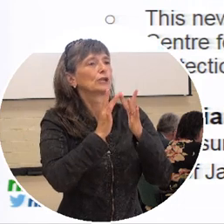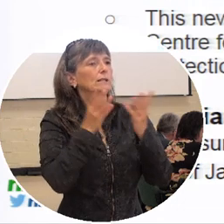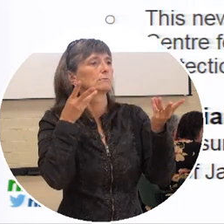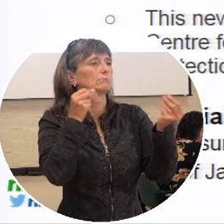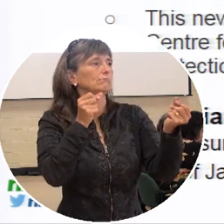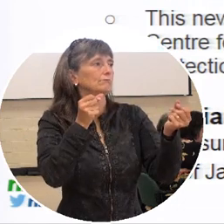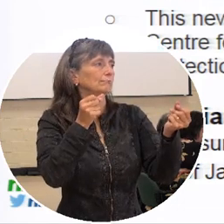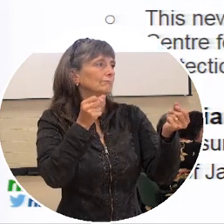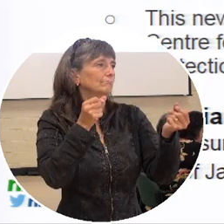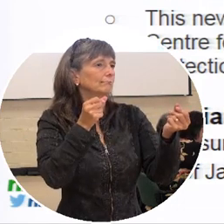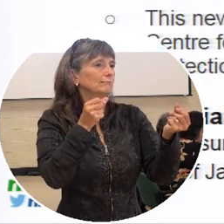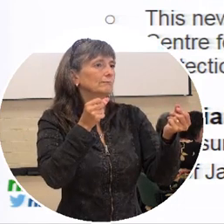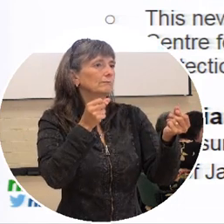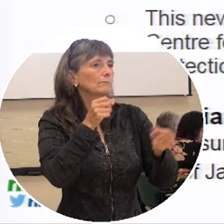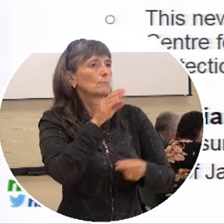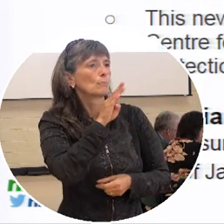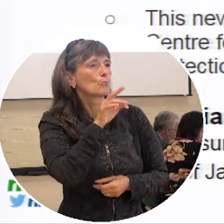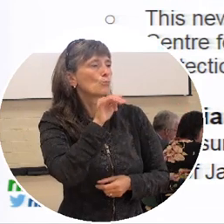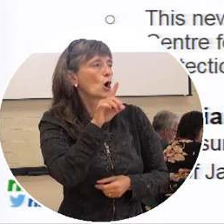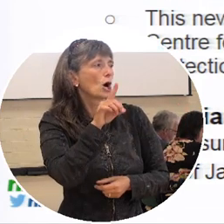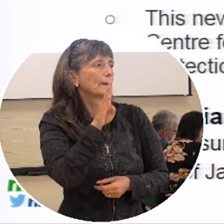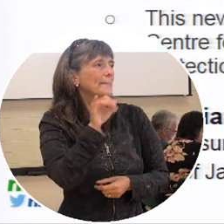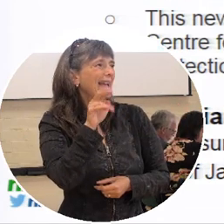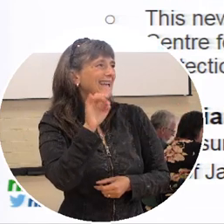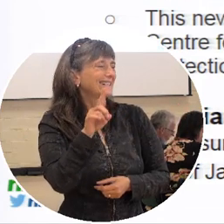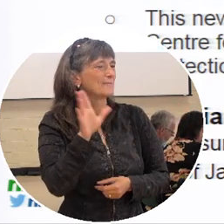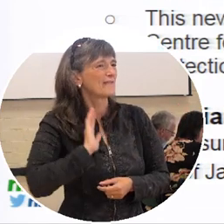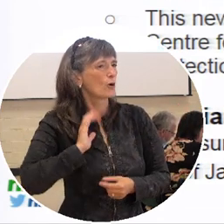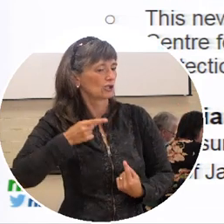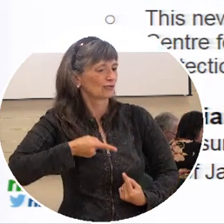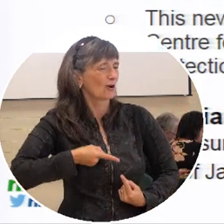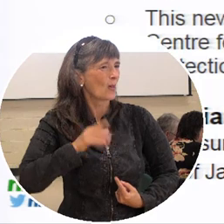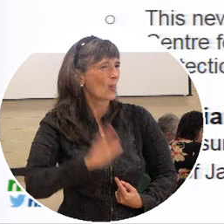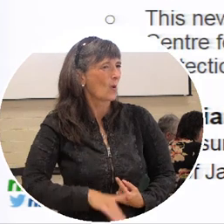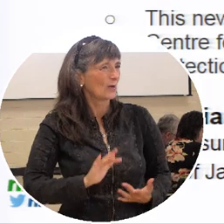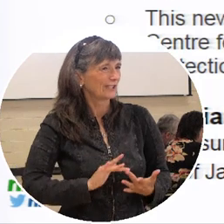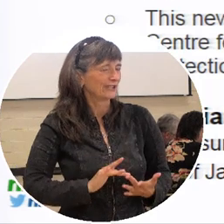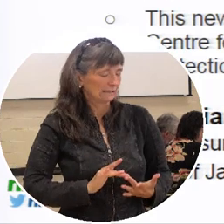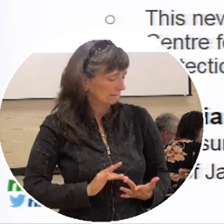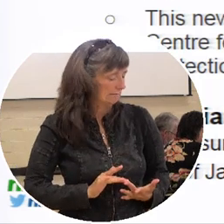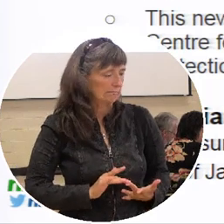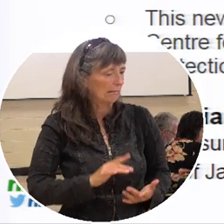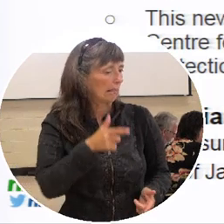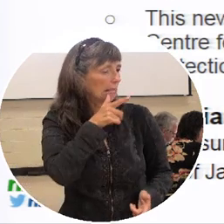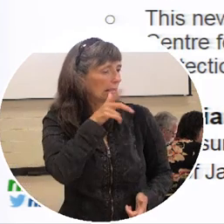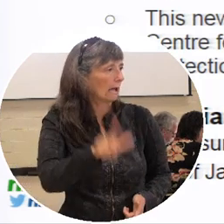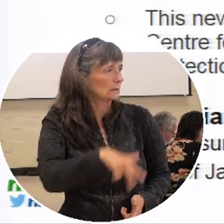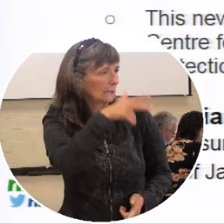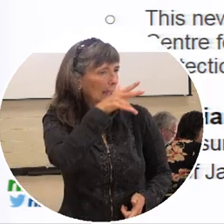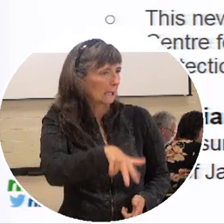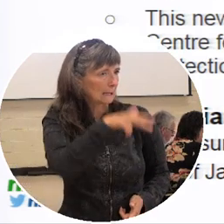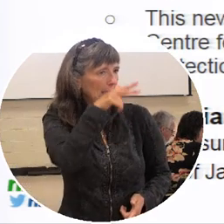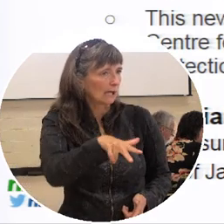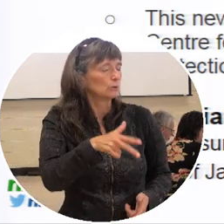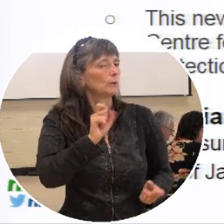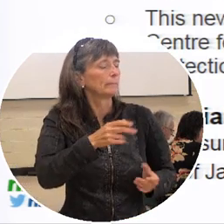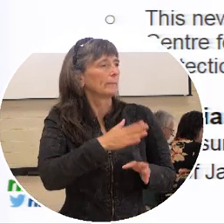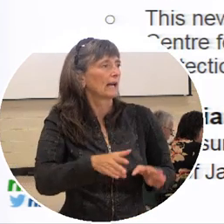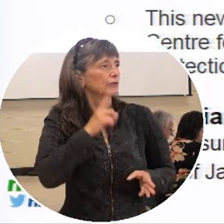will be a huge boost to areas where we've had low bandwidth issues over the years, and we're very excited about this.